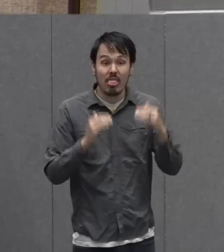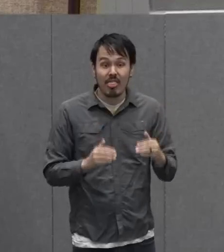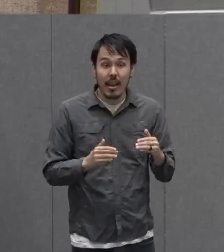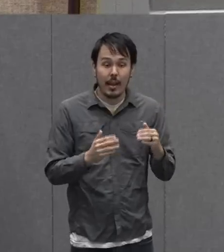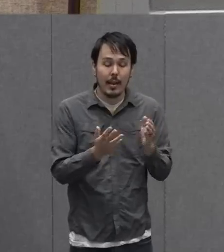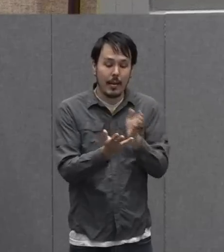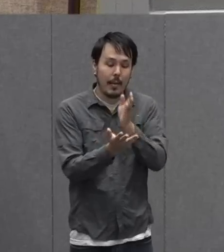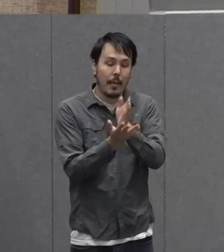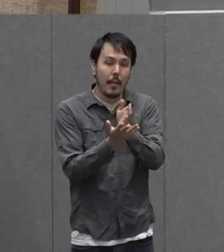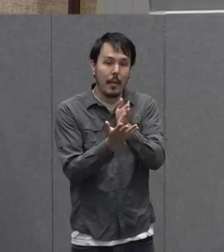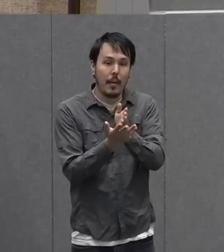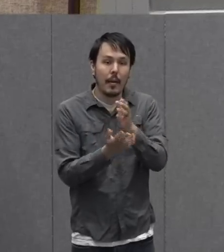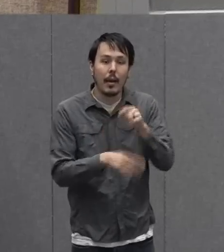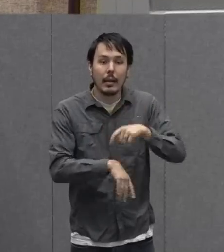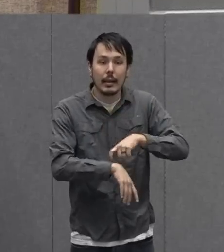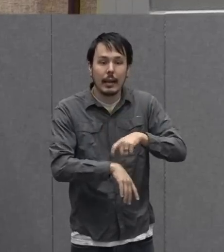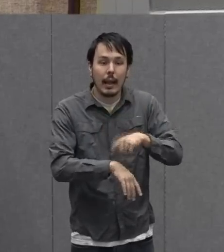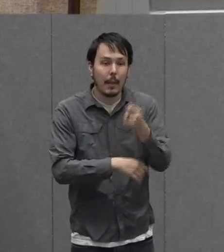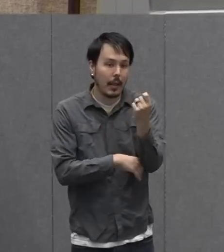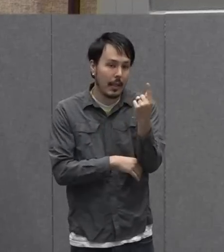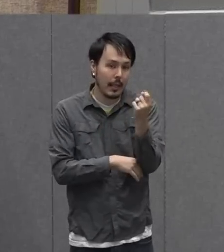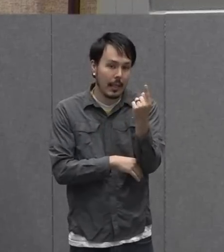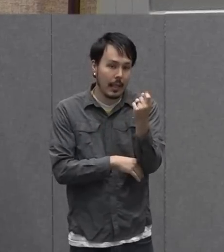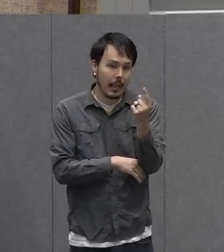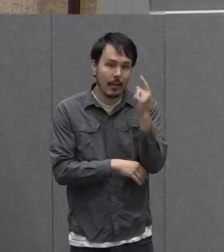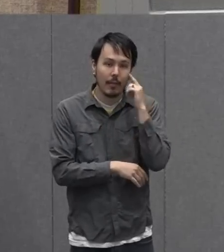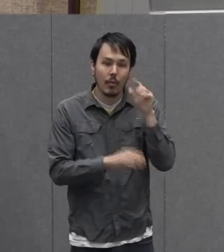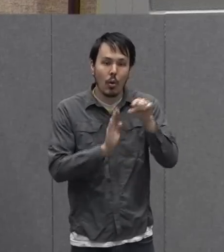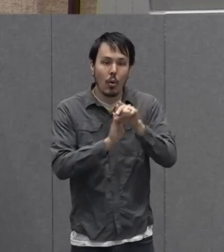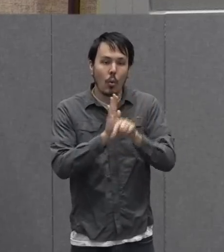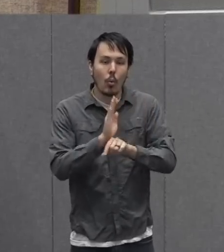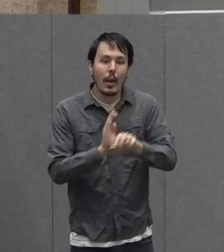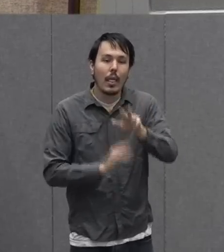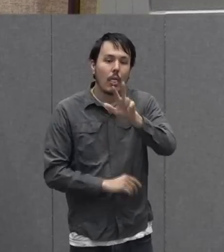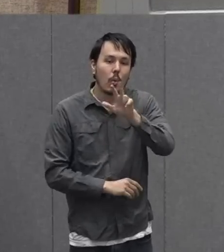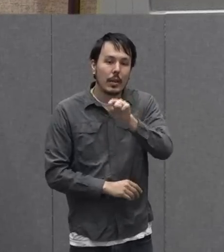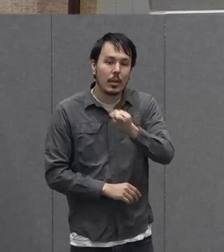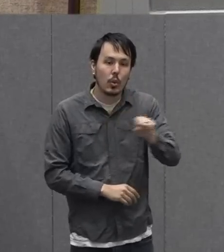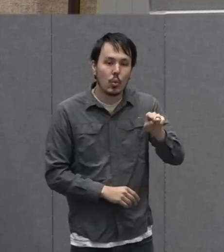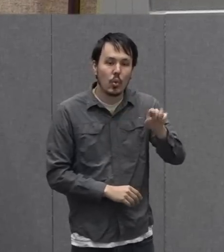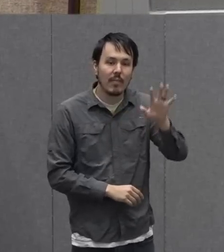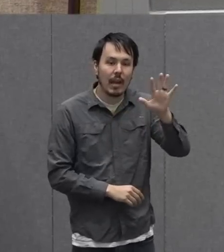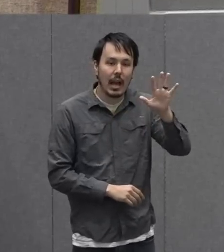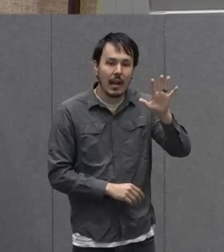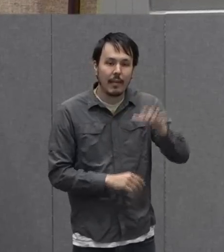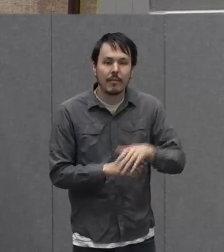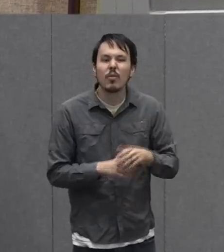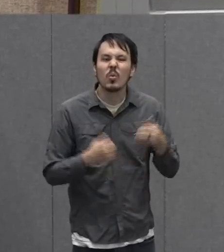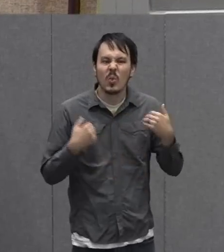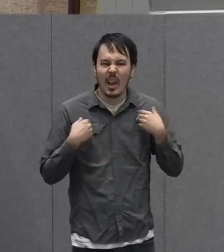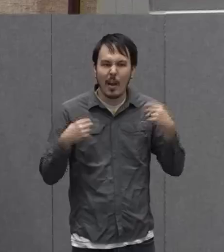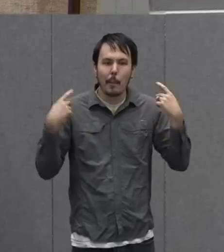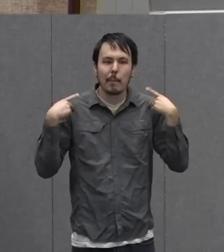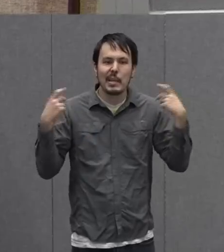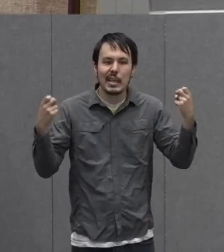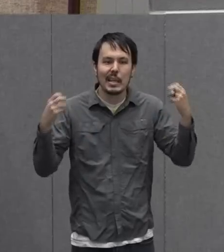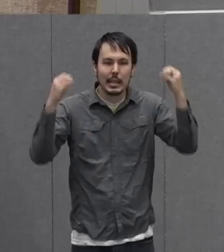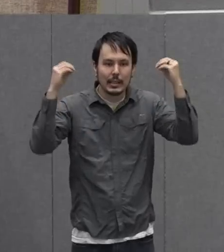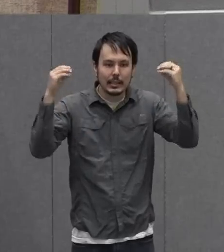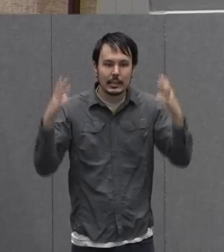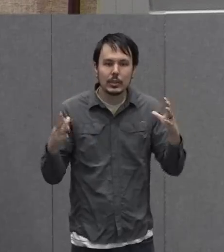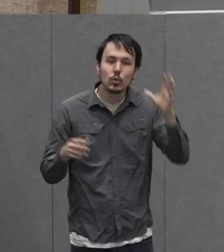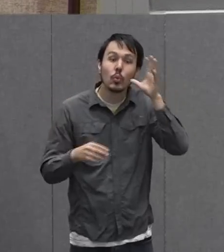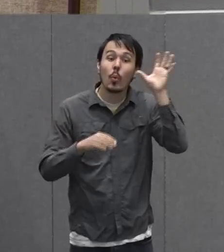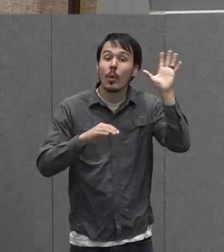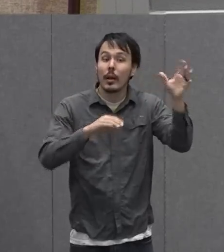PE hour at 11 o'clock for grades 3, 4, and 5. And we have PE teachers from around APS who will